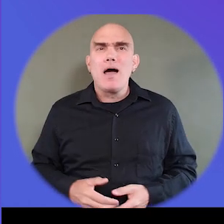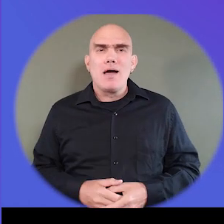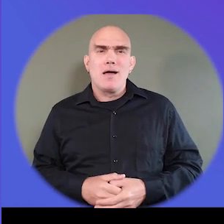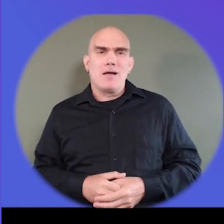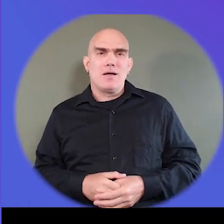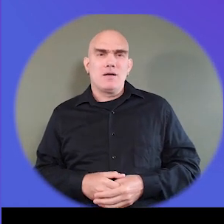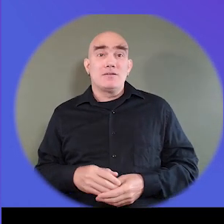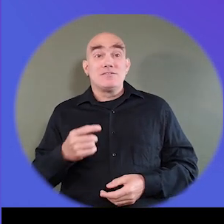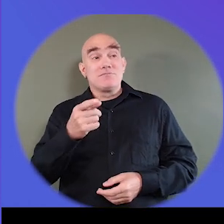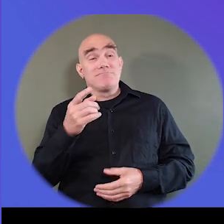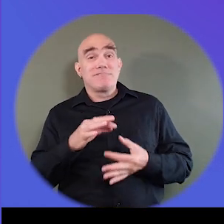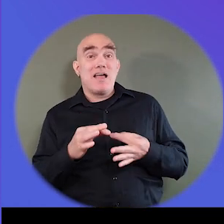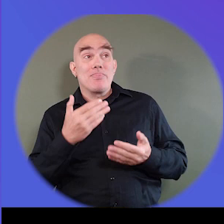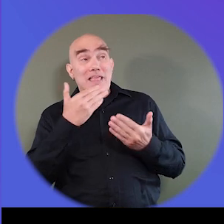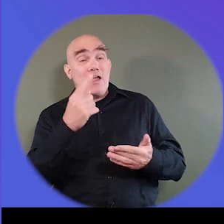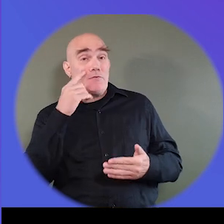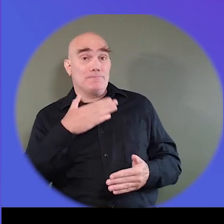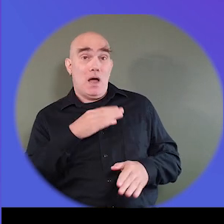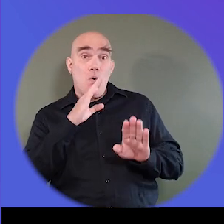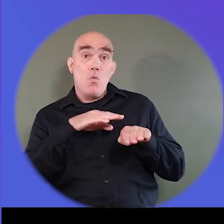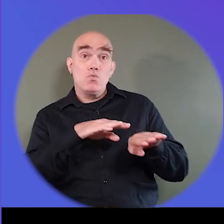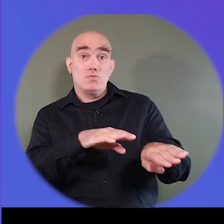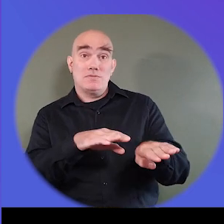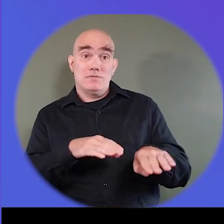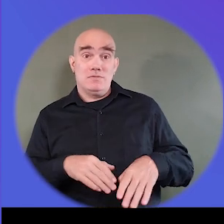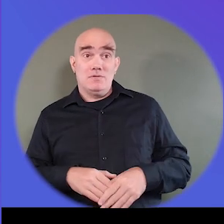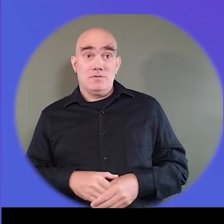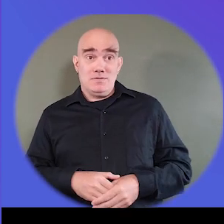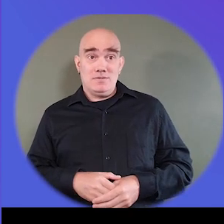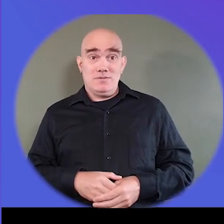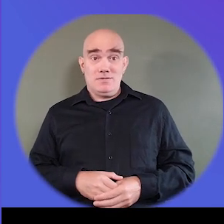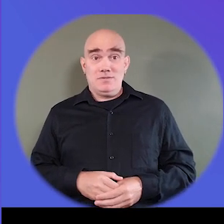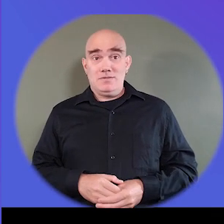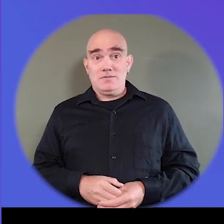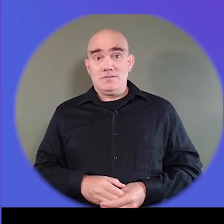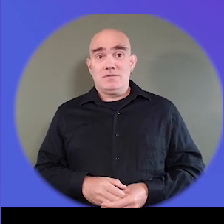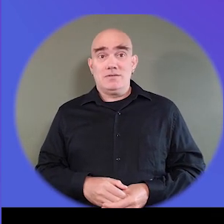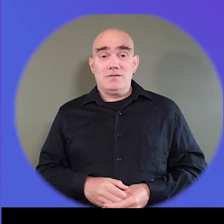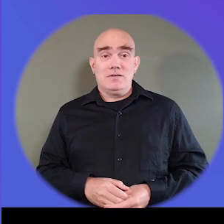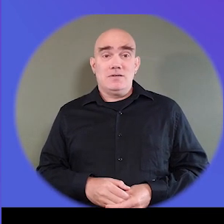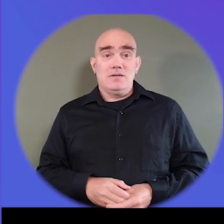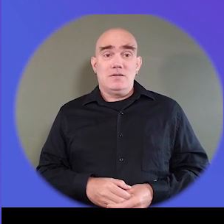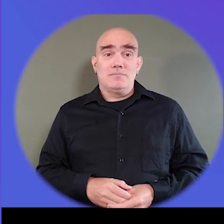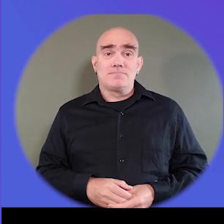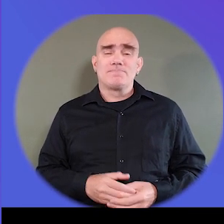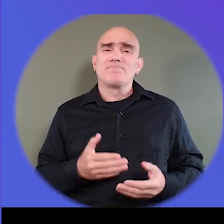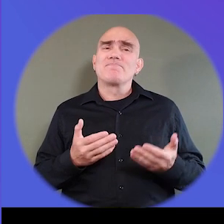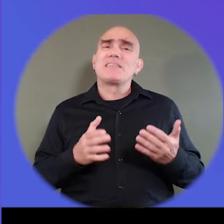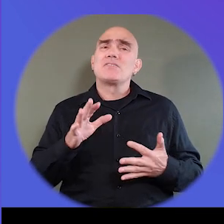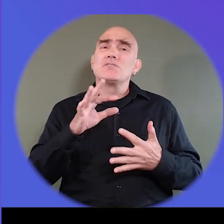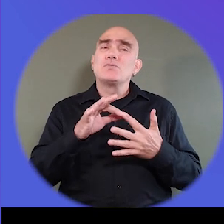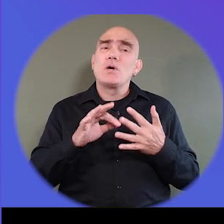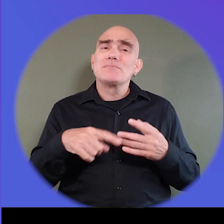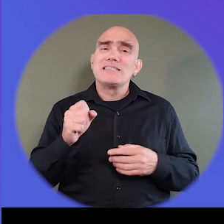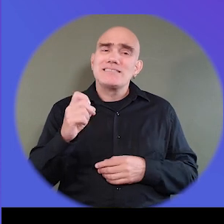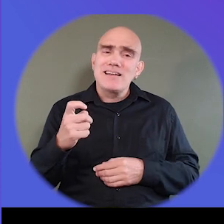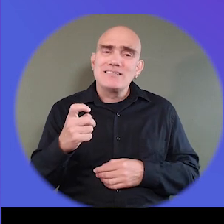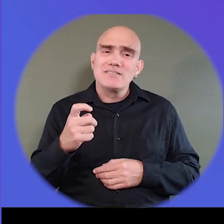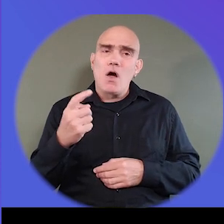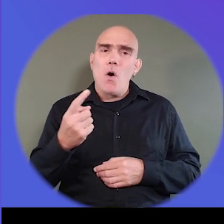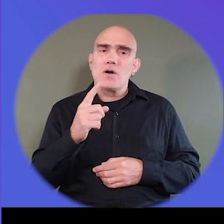you? She says, "Thank you for my ocean." May your choices about